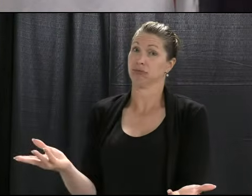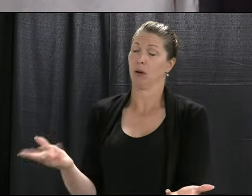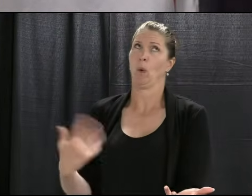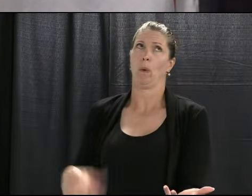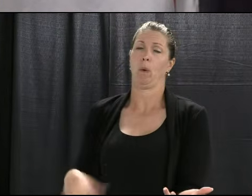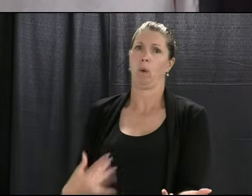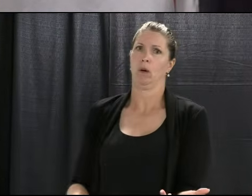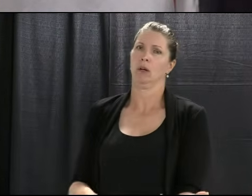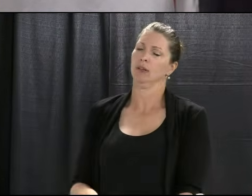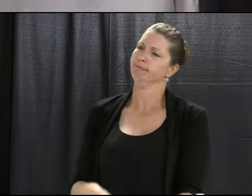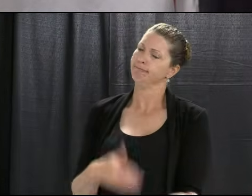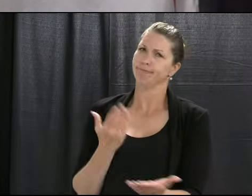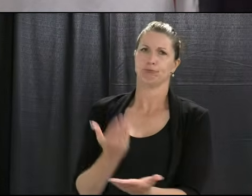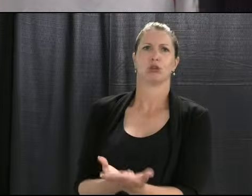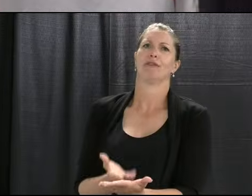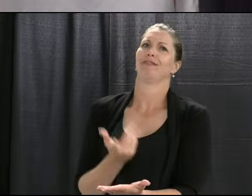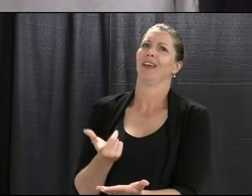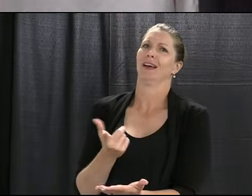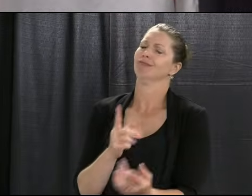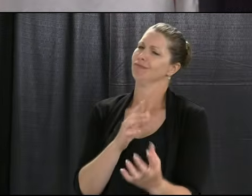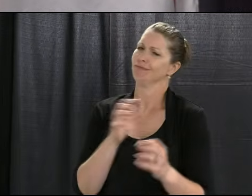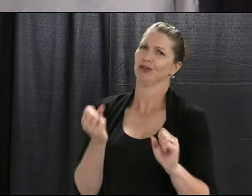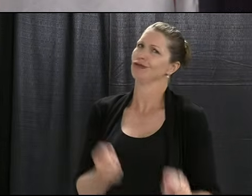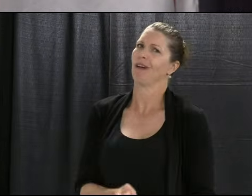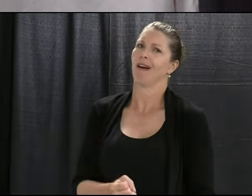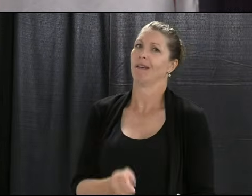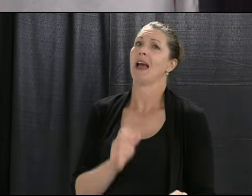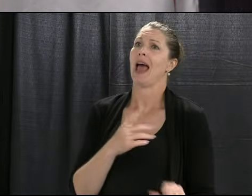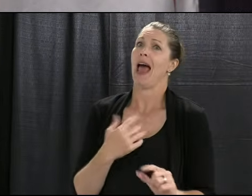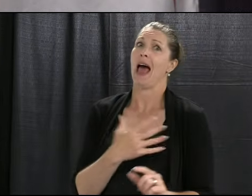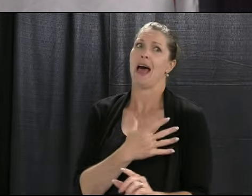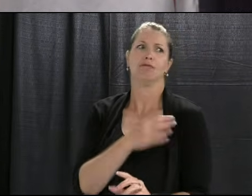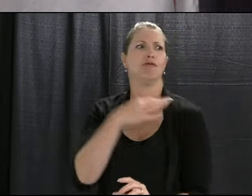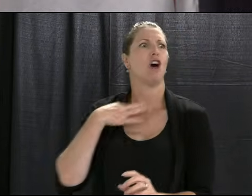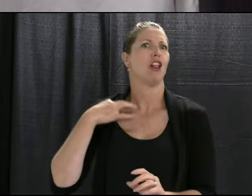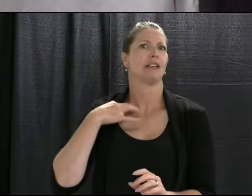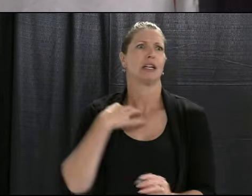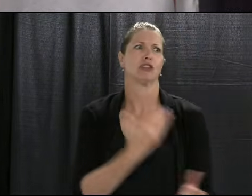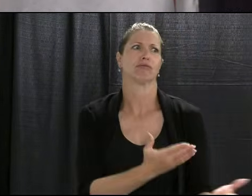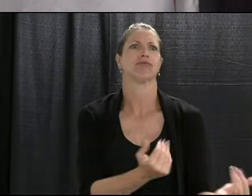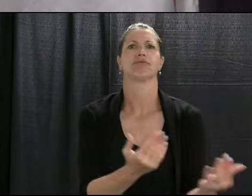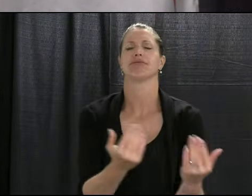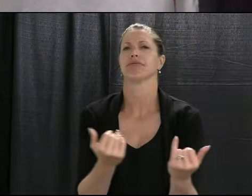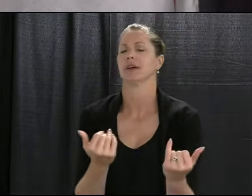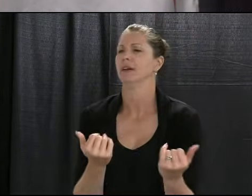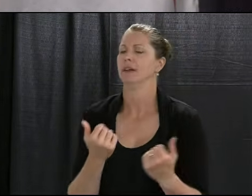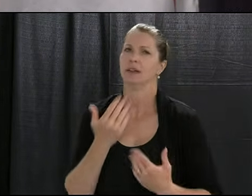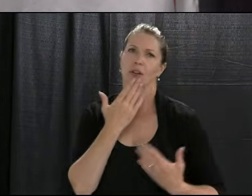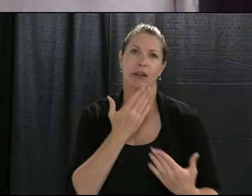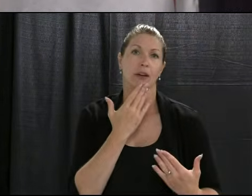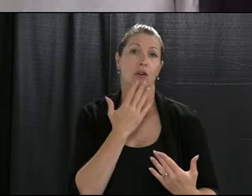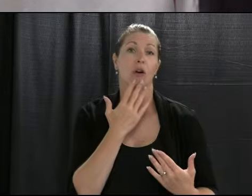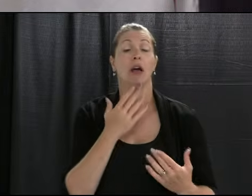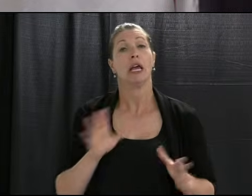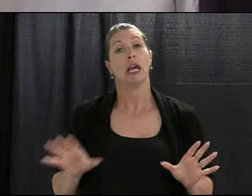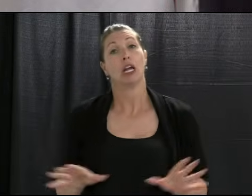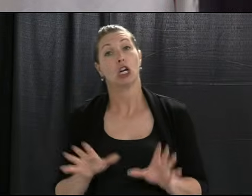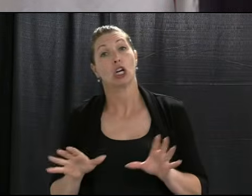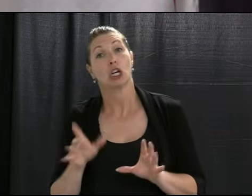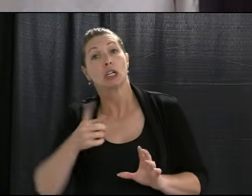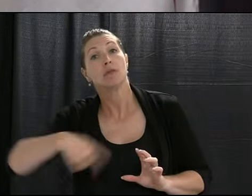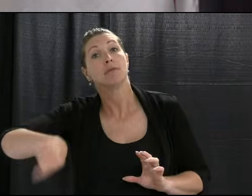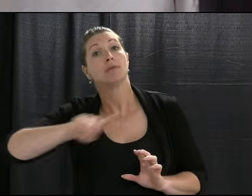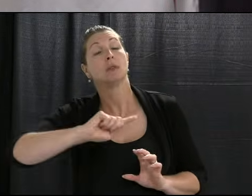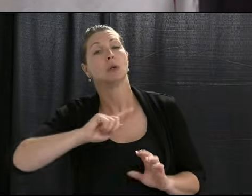their organisational skills that they have ramped up so well. I would encourage everybody to keep an